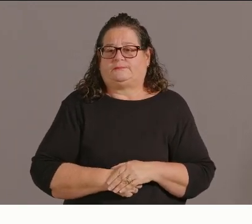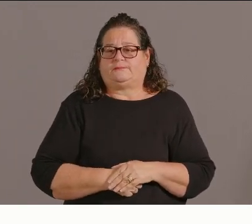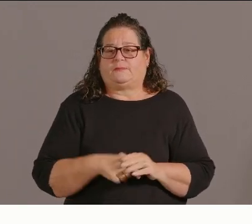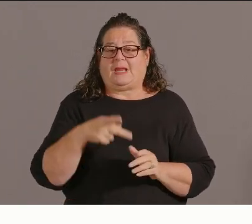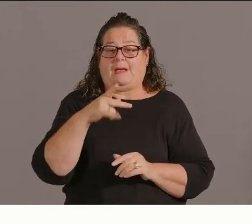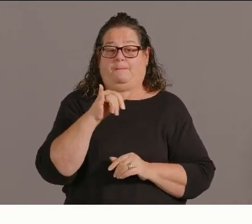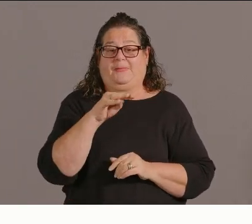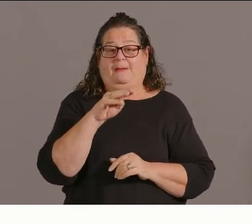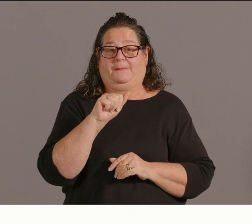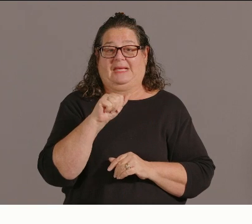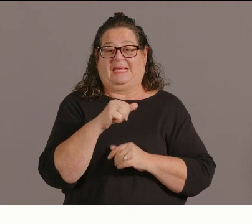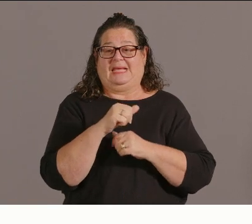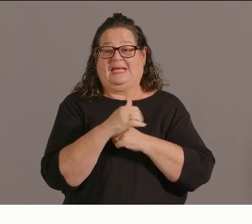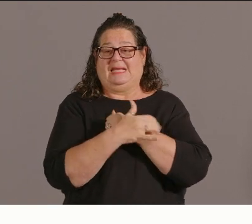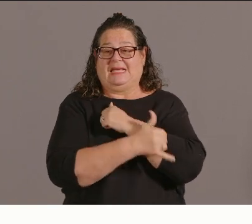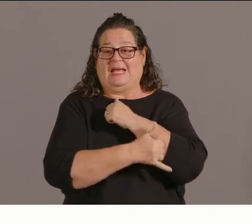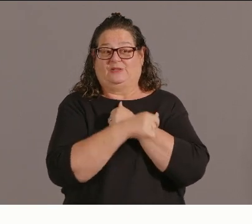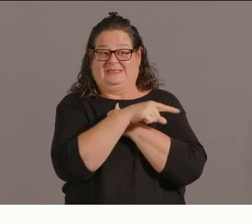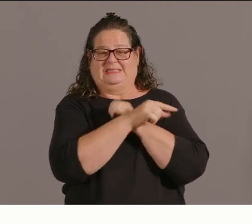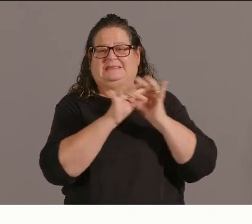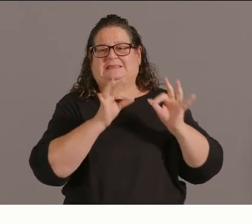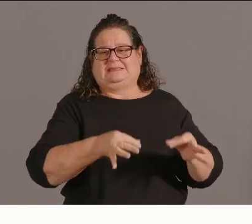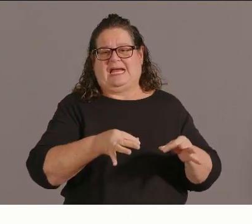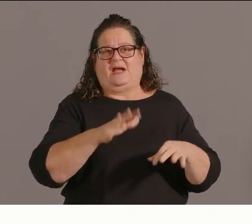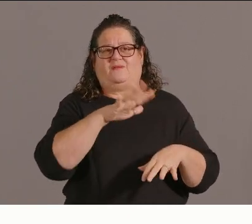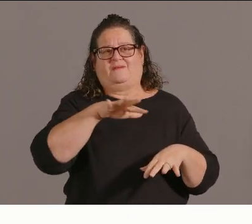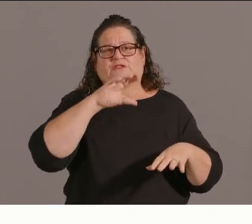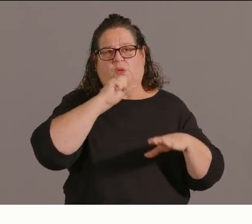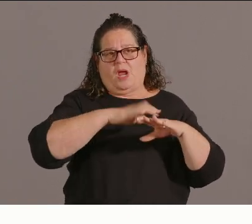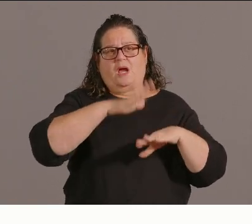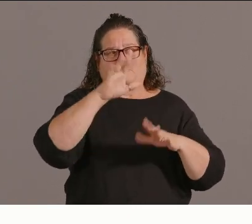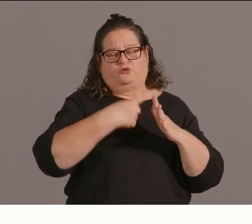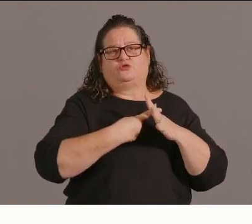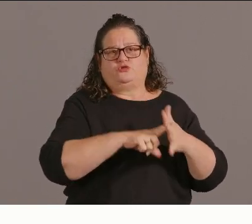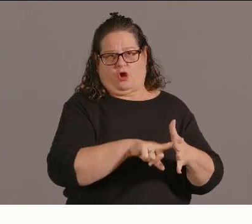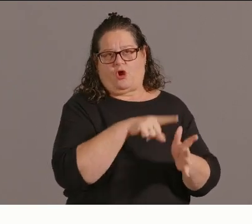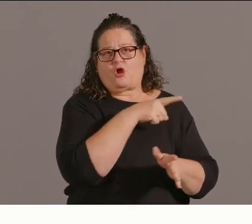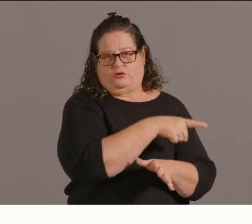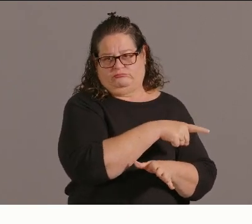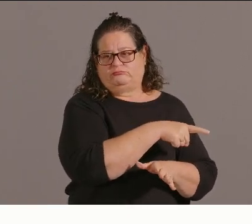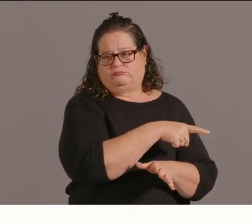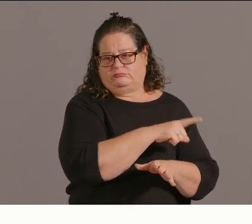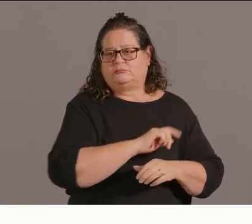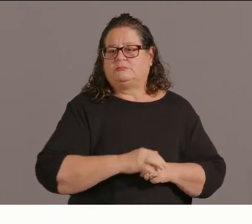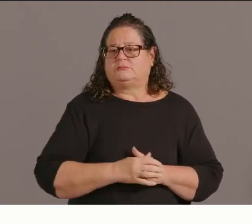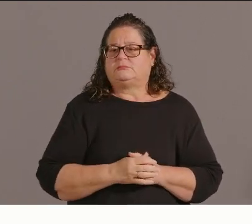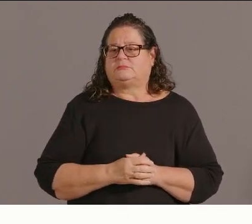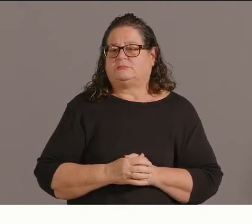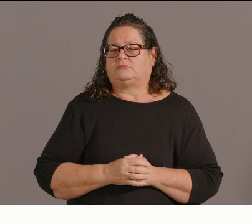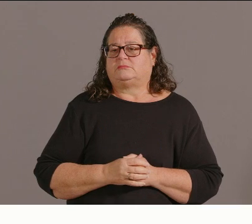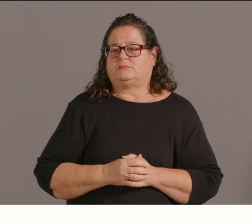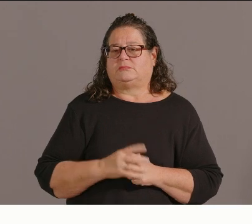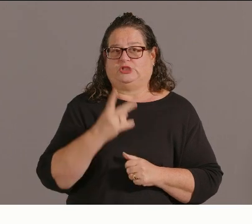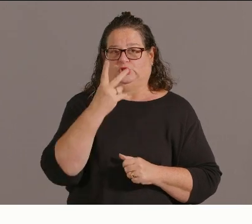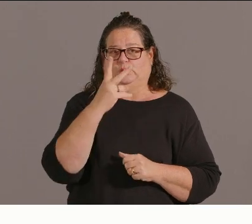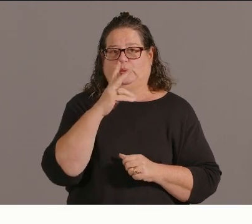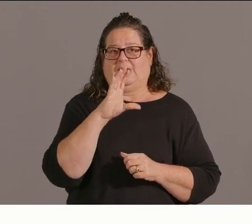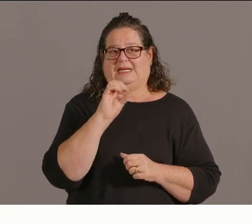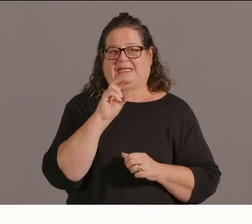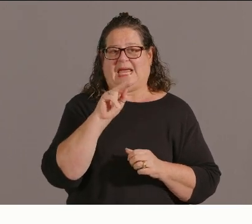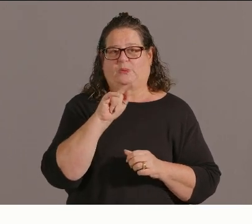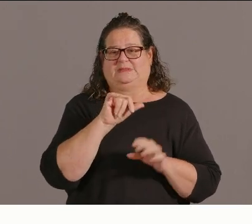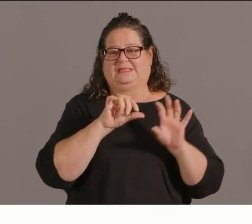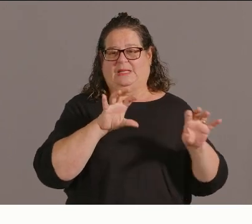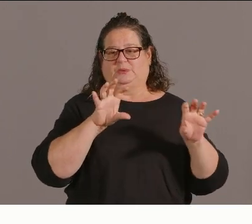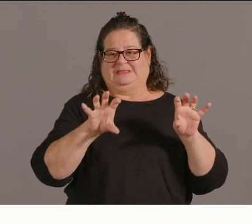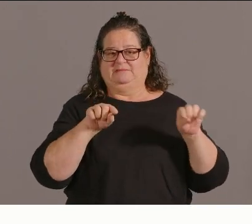those that are 55 and above. And so you can see that we do have 2 counties that are vaccinating the general population.